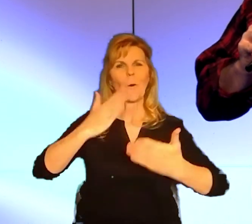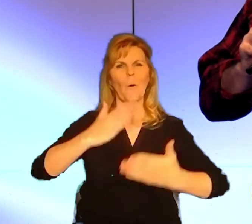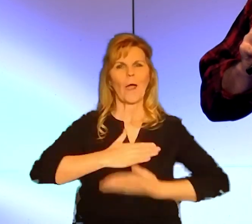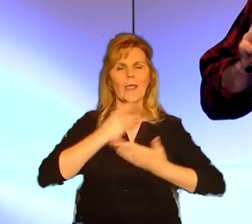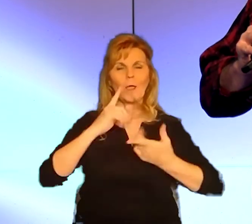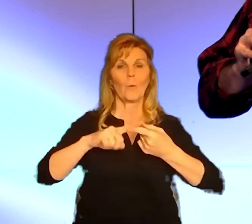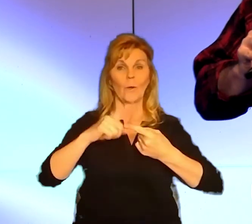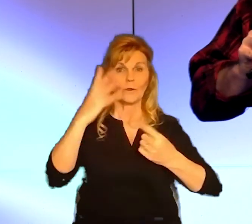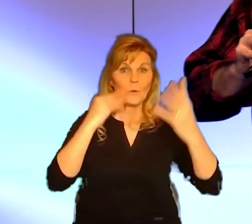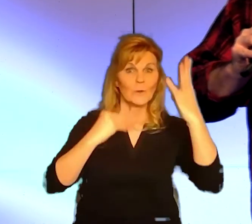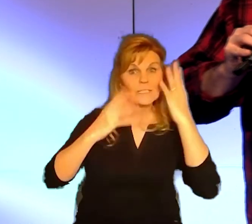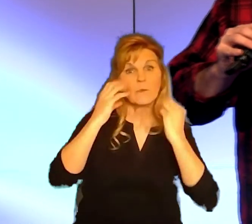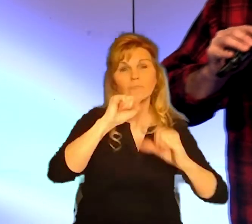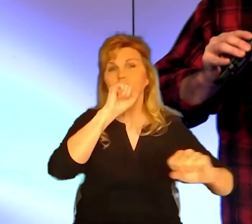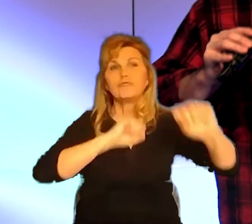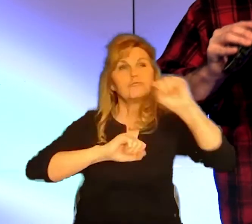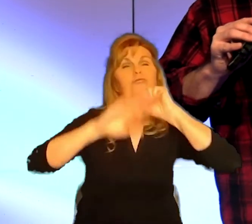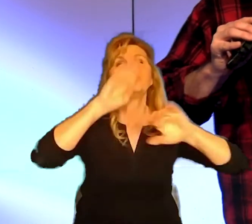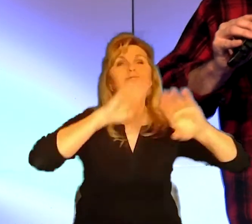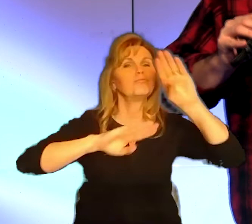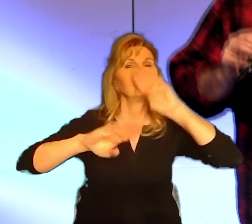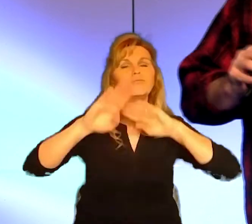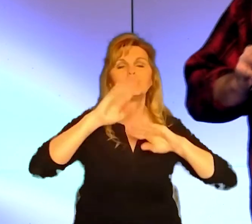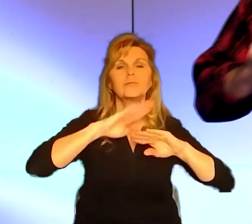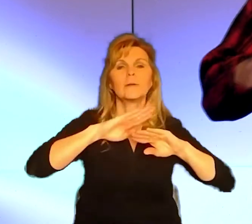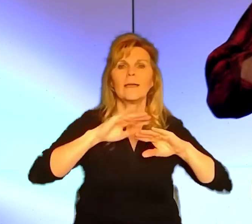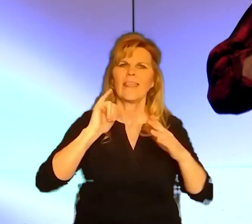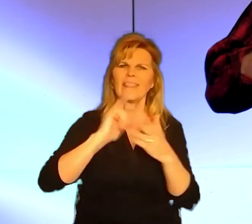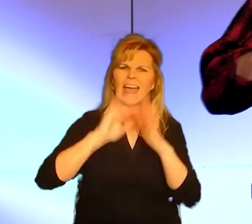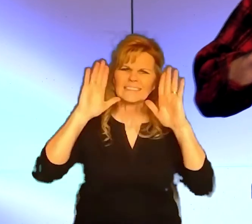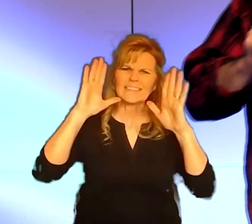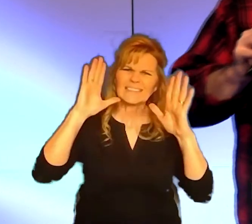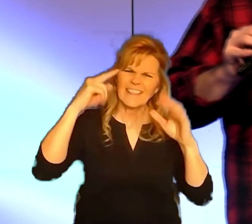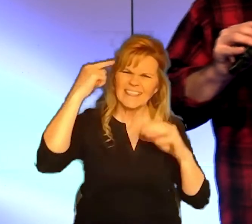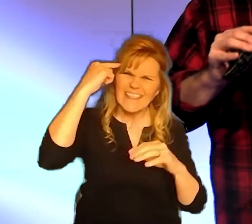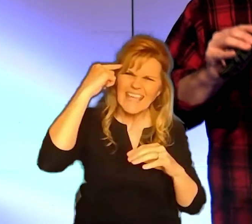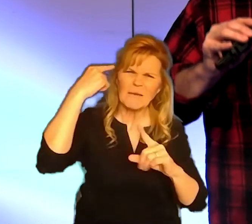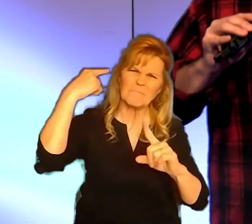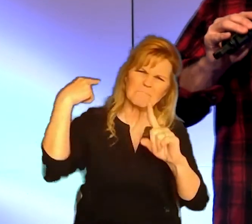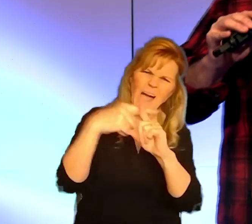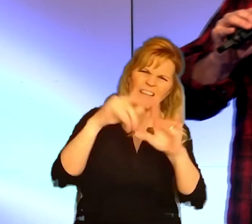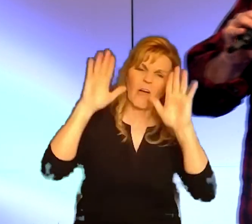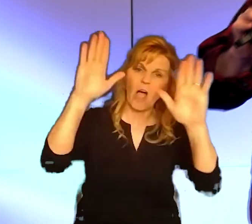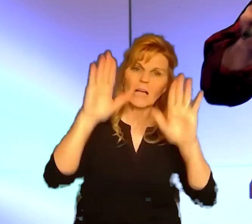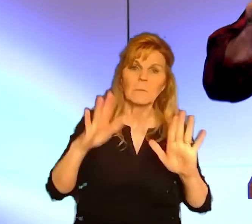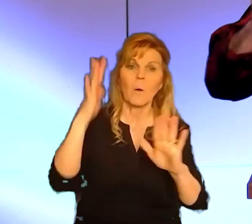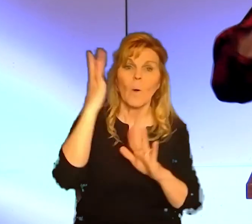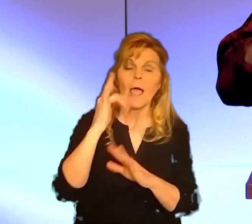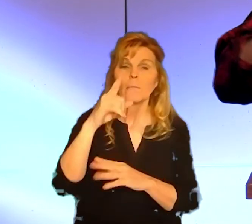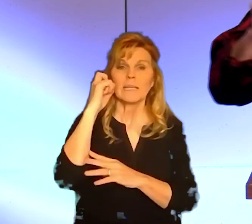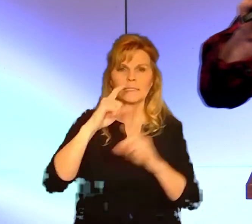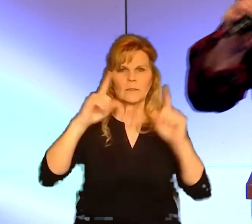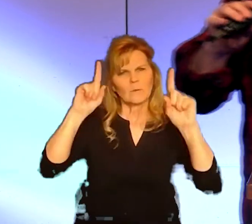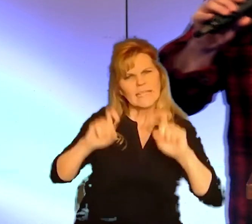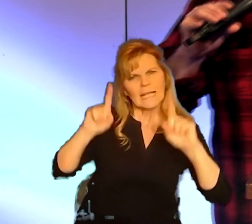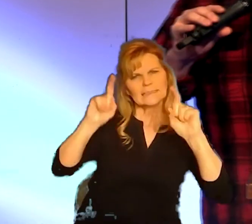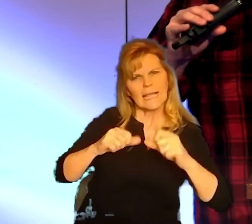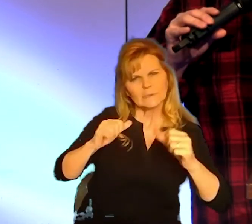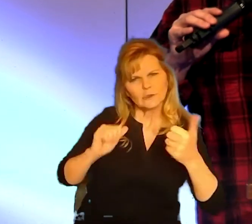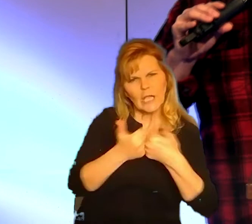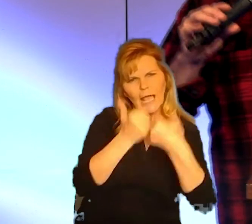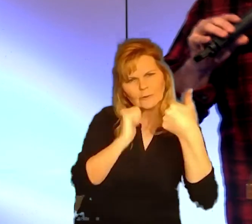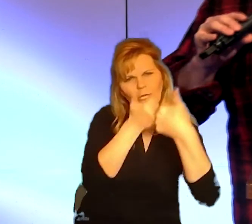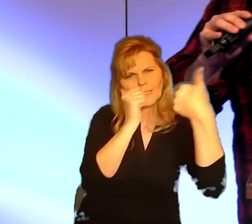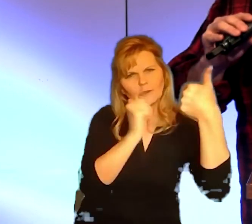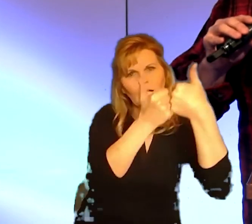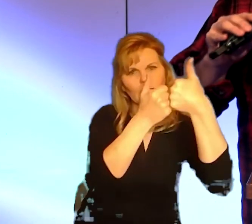encounter trials of many kinds, because you know that the testing of your faith develops perseverance. Allow perseverance